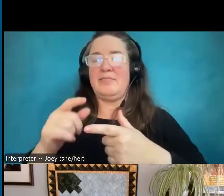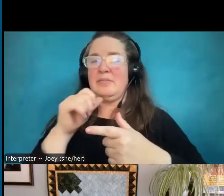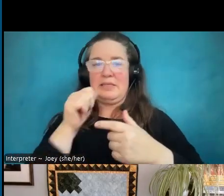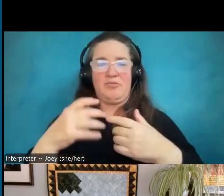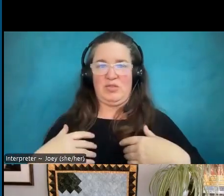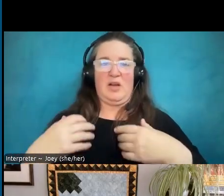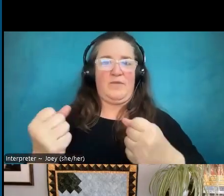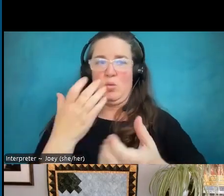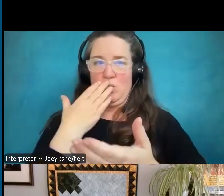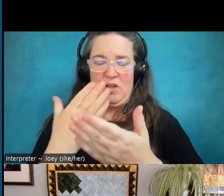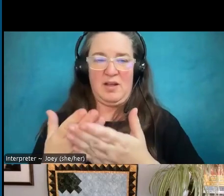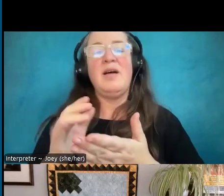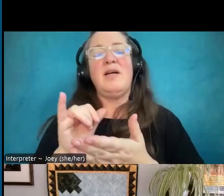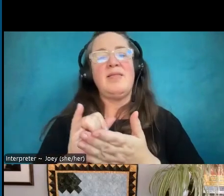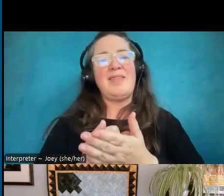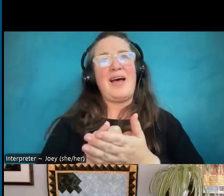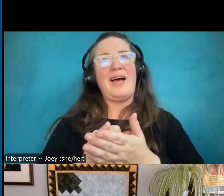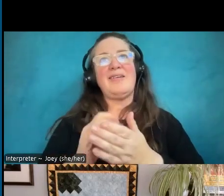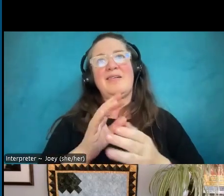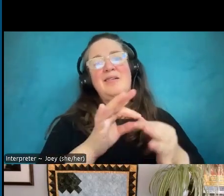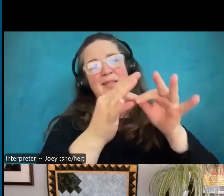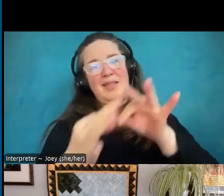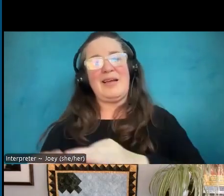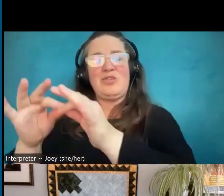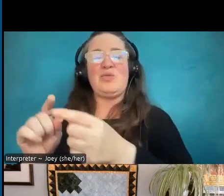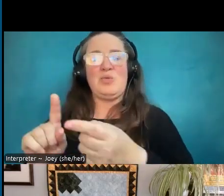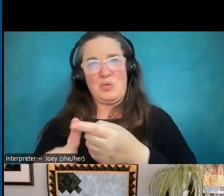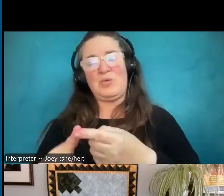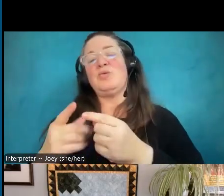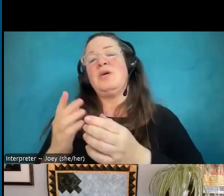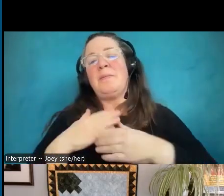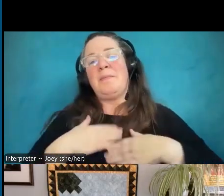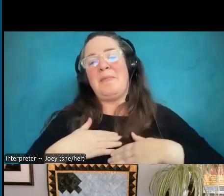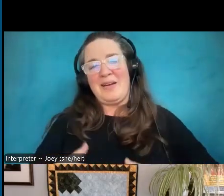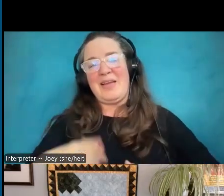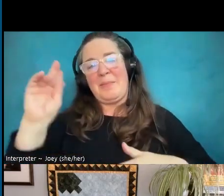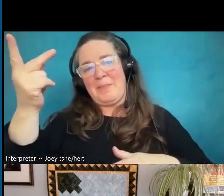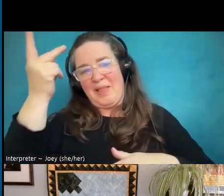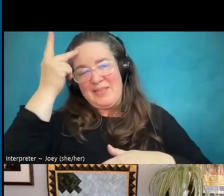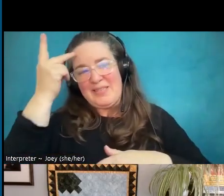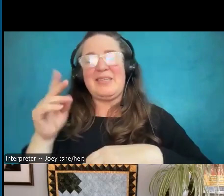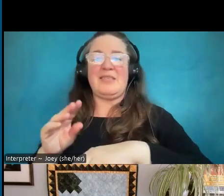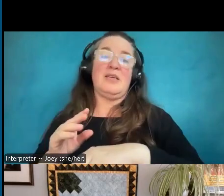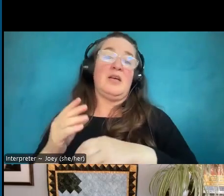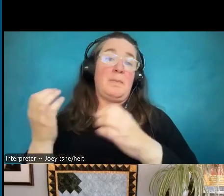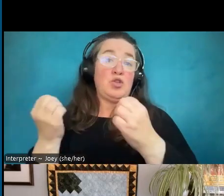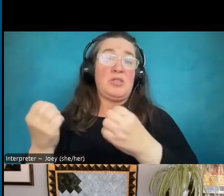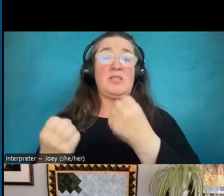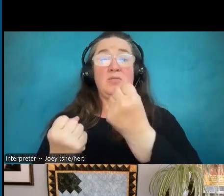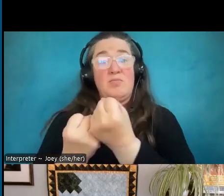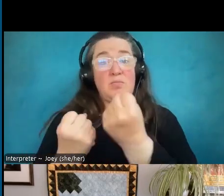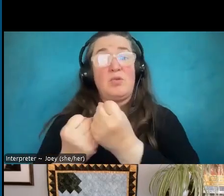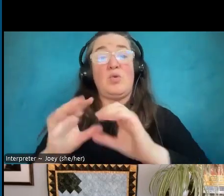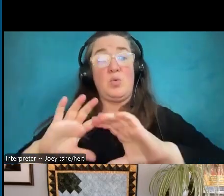Response Support Group that grew to over 15,000 people when we were operating it.